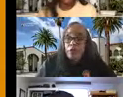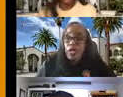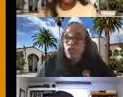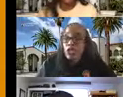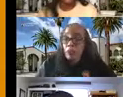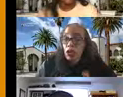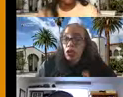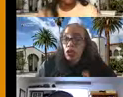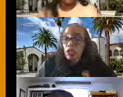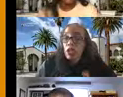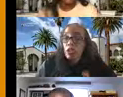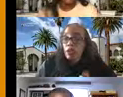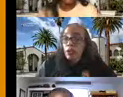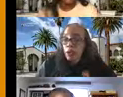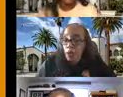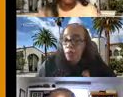Dr. Simo,